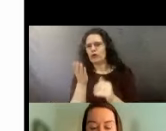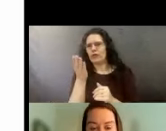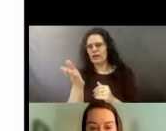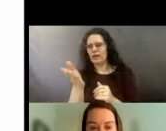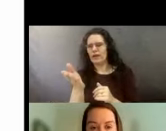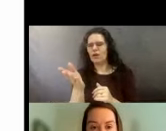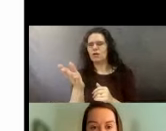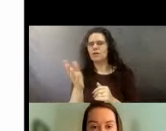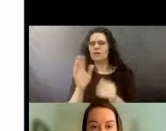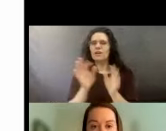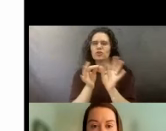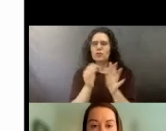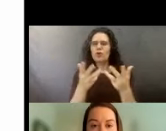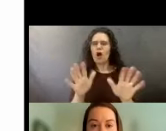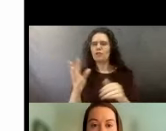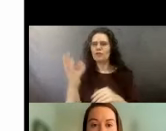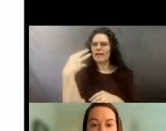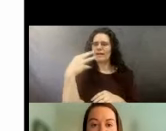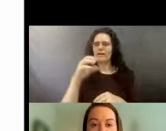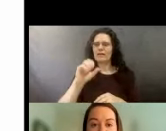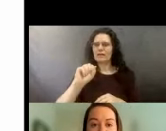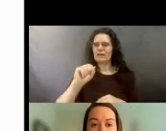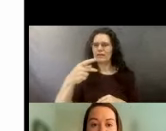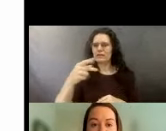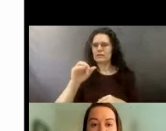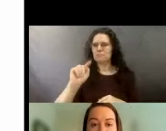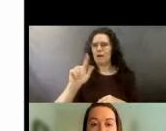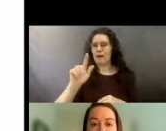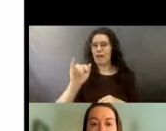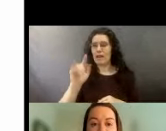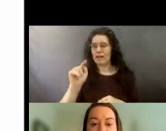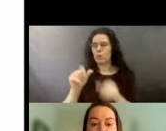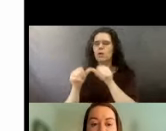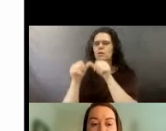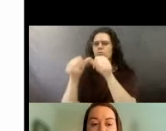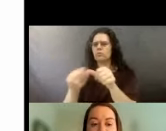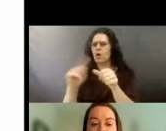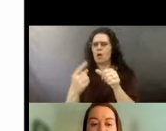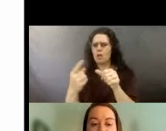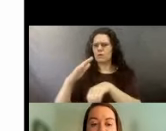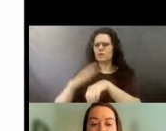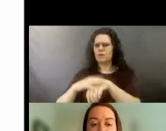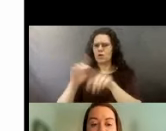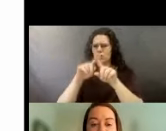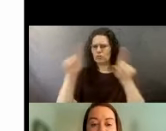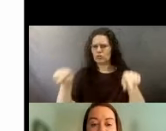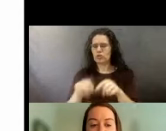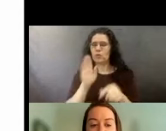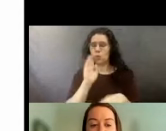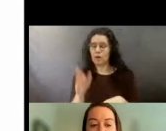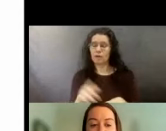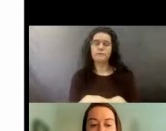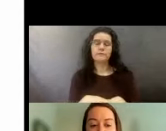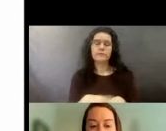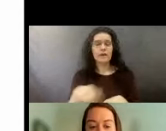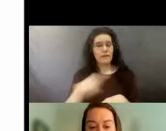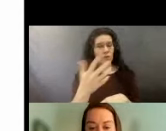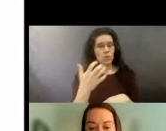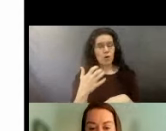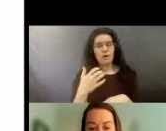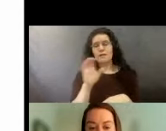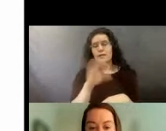the screen throughout the duration of the webinar. To activate captions, select live transcript and show